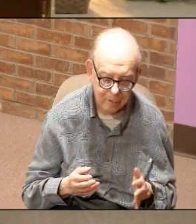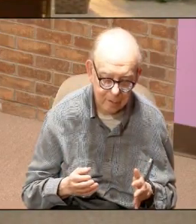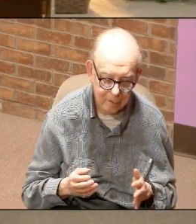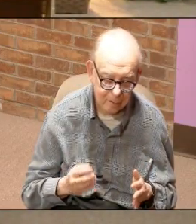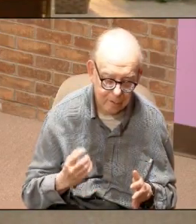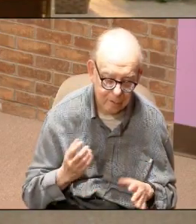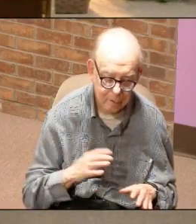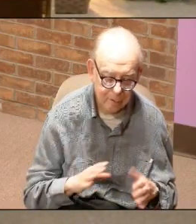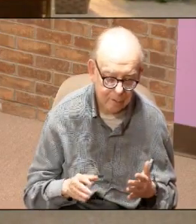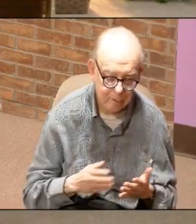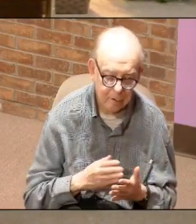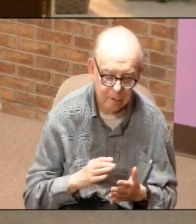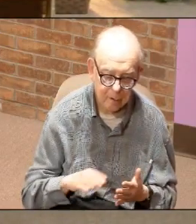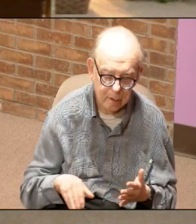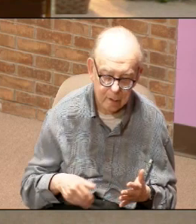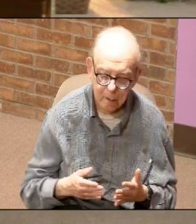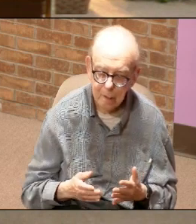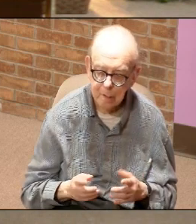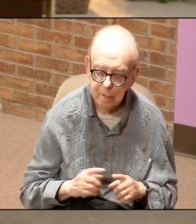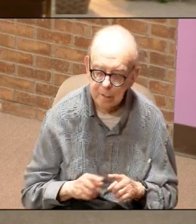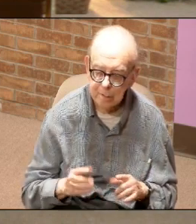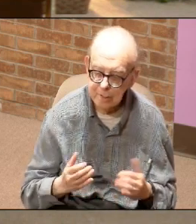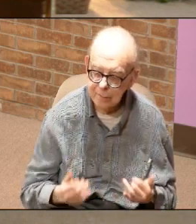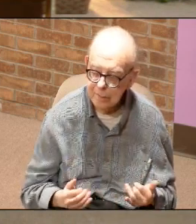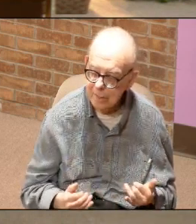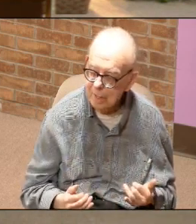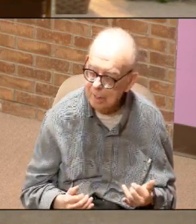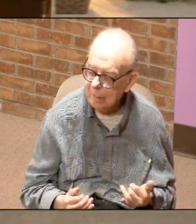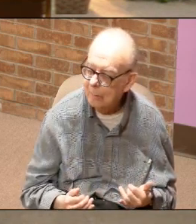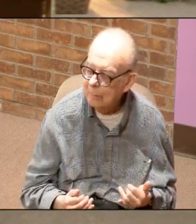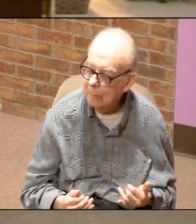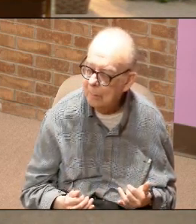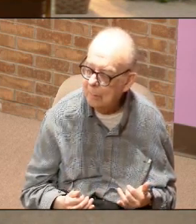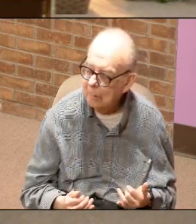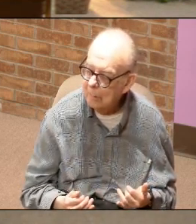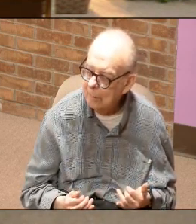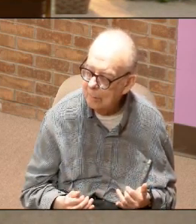We're going to do this invitation a little bit different today.